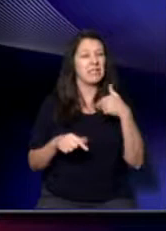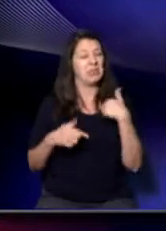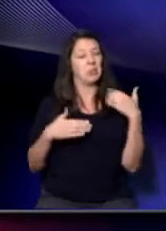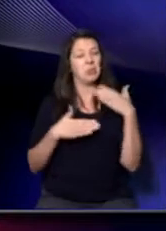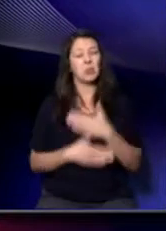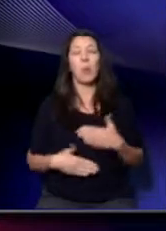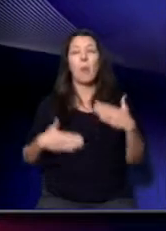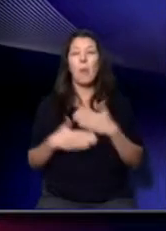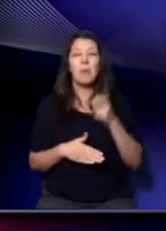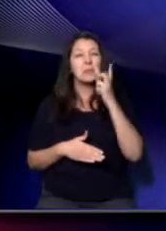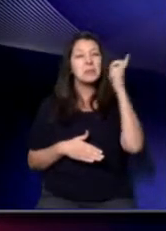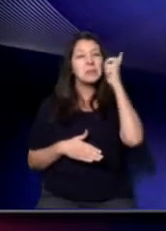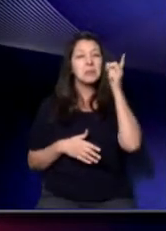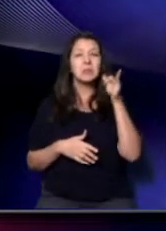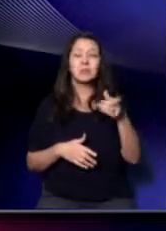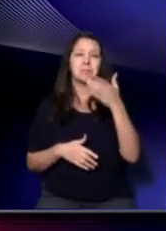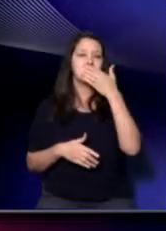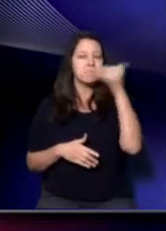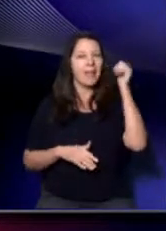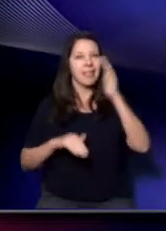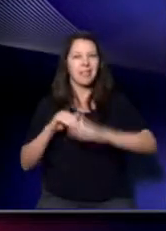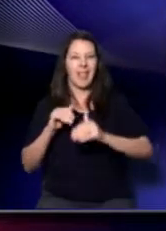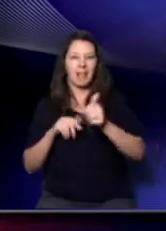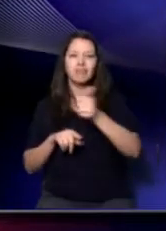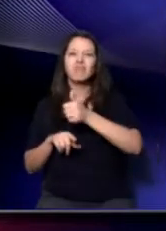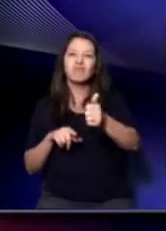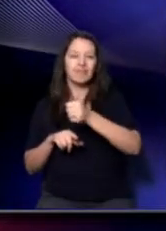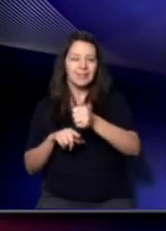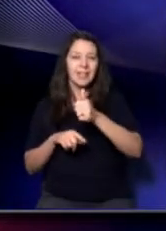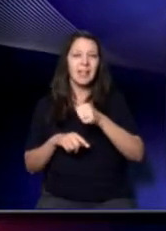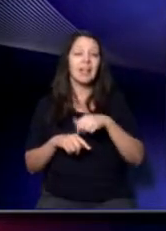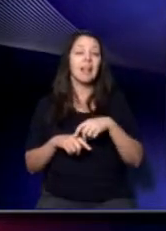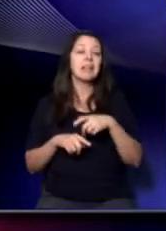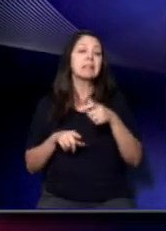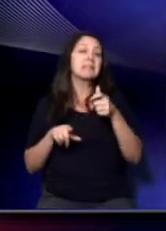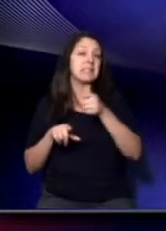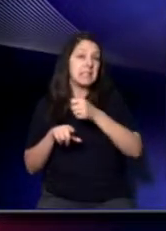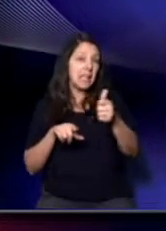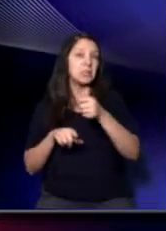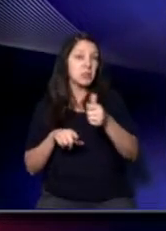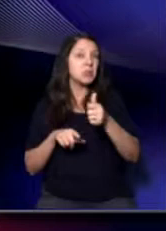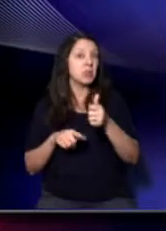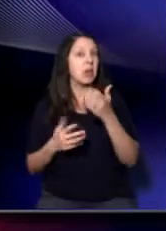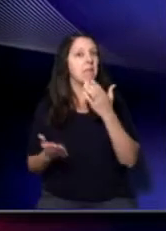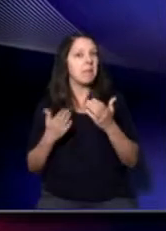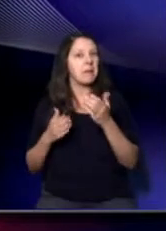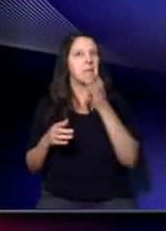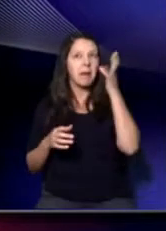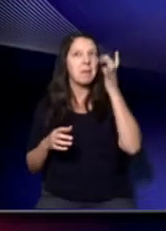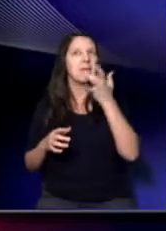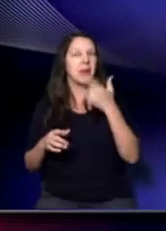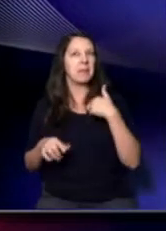than being a day student. As a day student, I mean, maybe my parents were glad to have me. Well, maybe not.